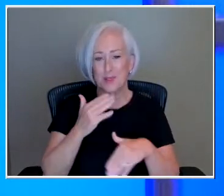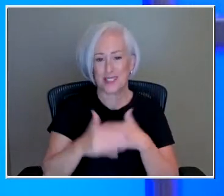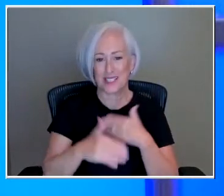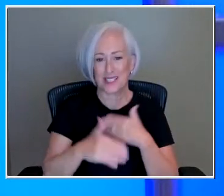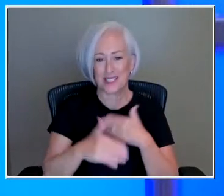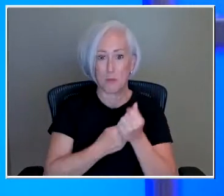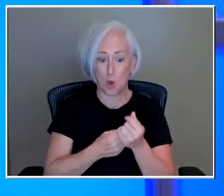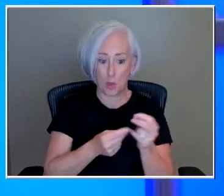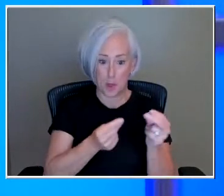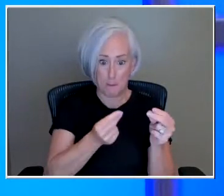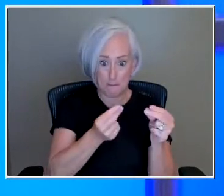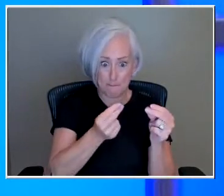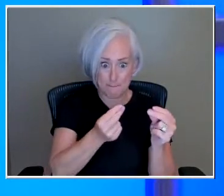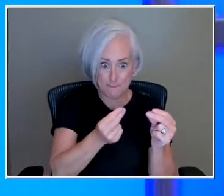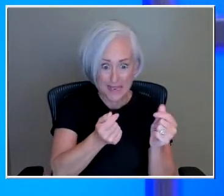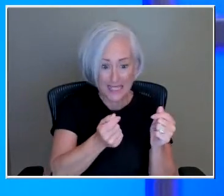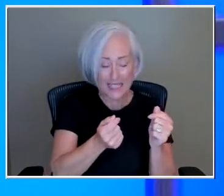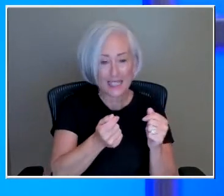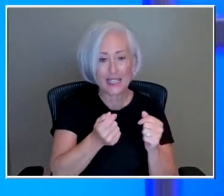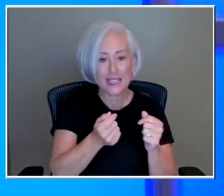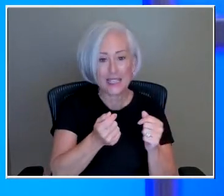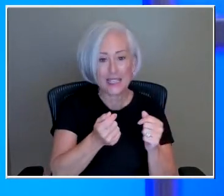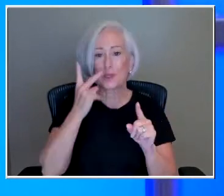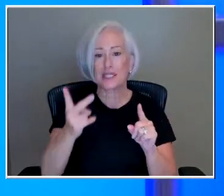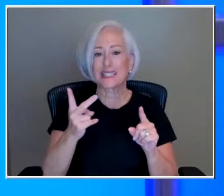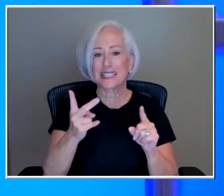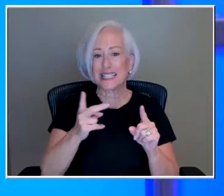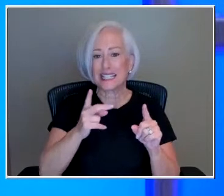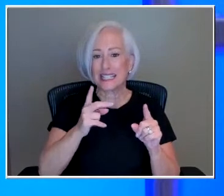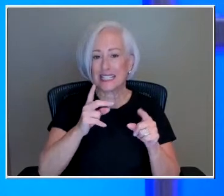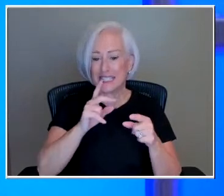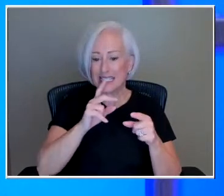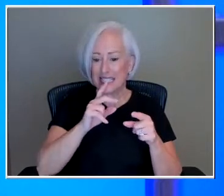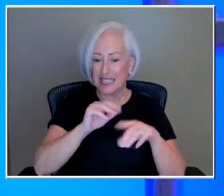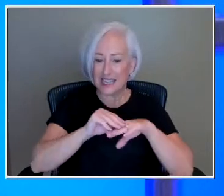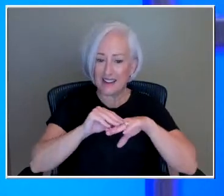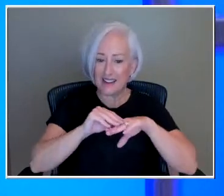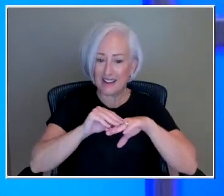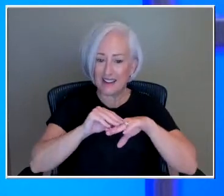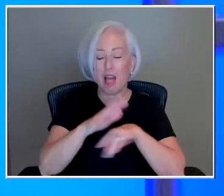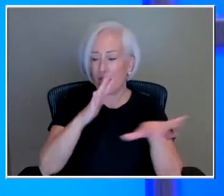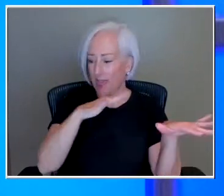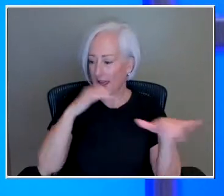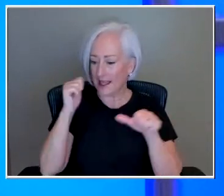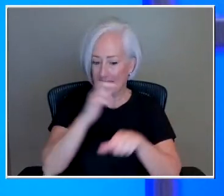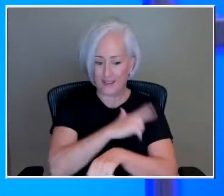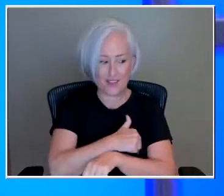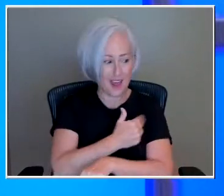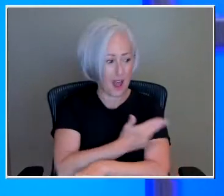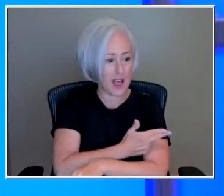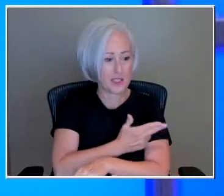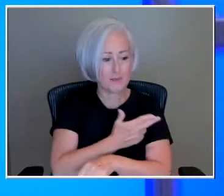immediately, people see effects immediately, and people leave the hospital happy, but also it's great